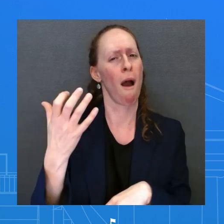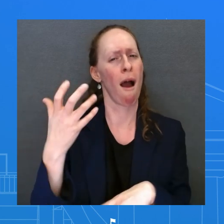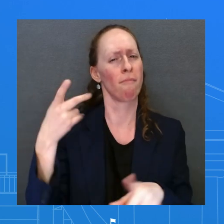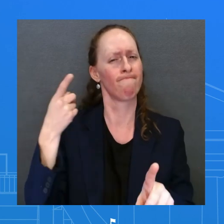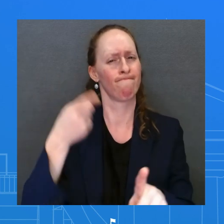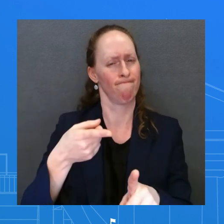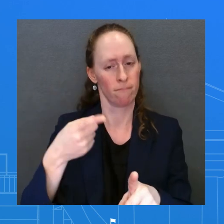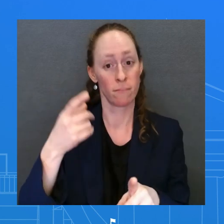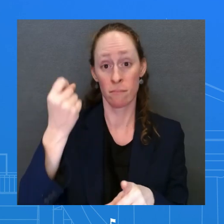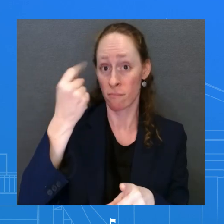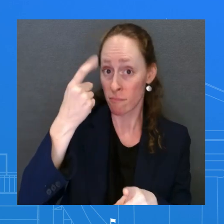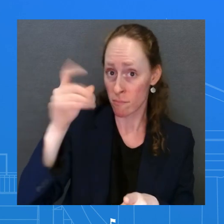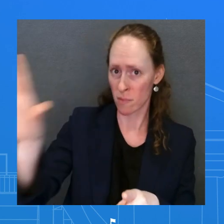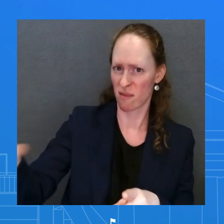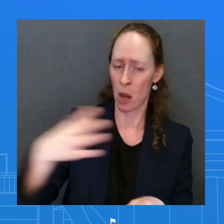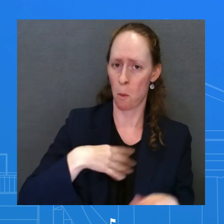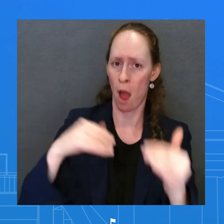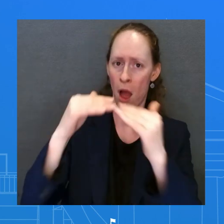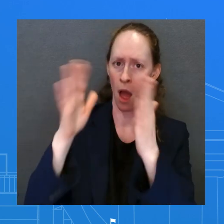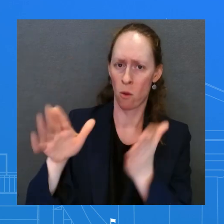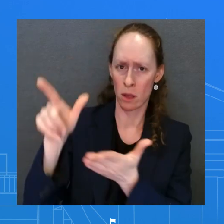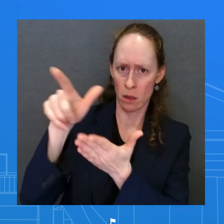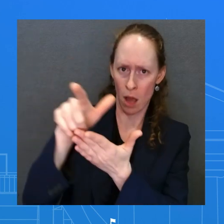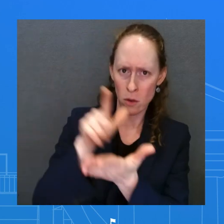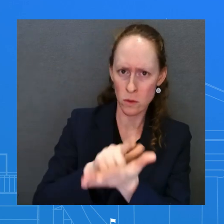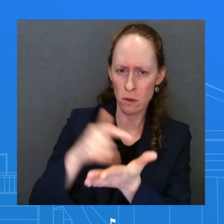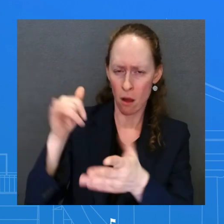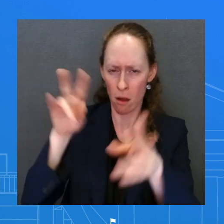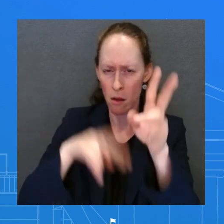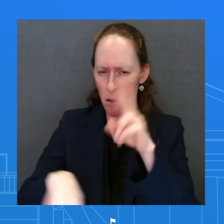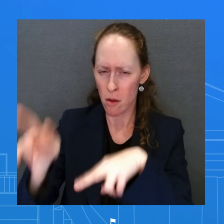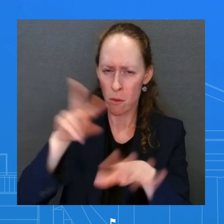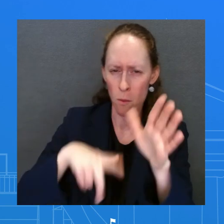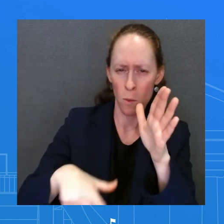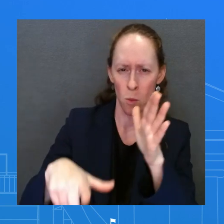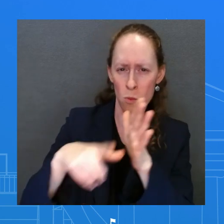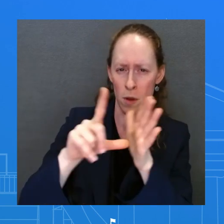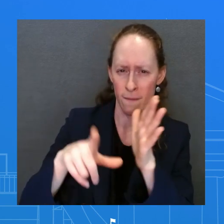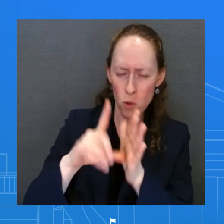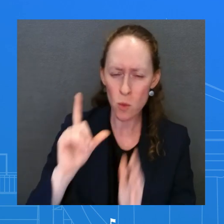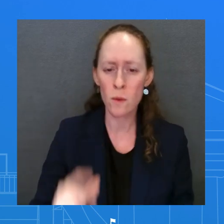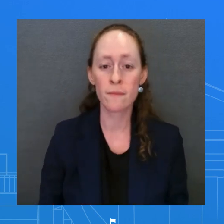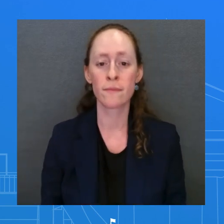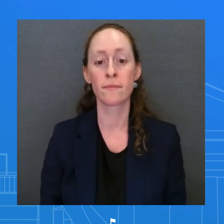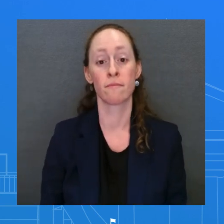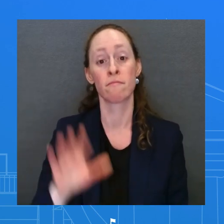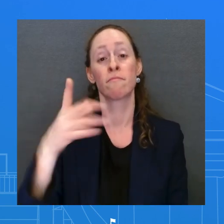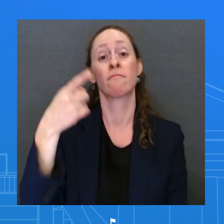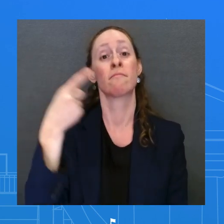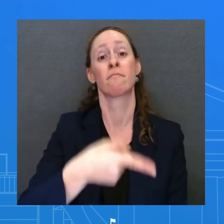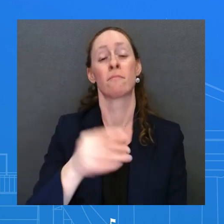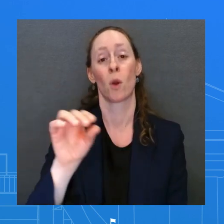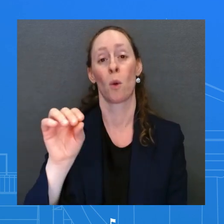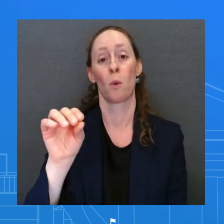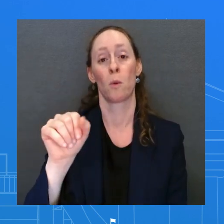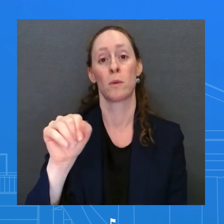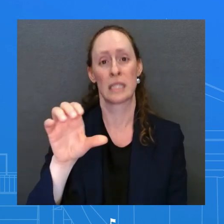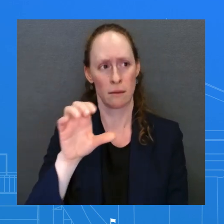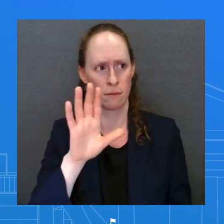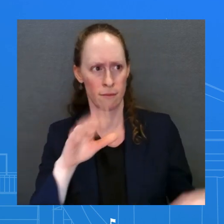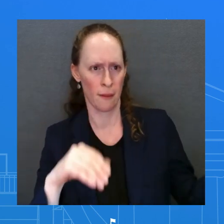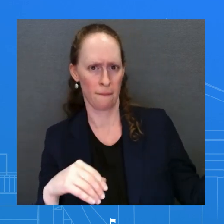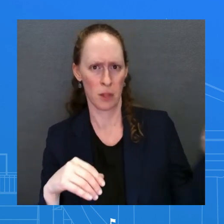week, OSC's opinion and having a routine dialogue with them. That's what we're doing. That's what we said last week, and that's what's going to